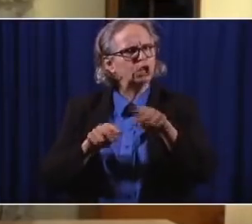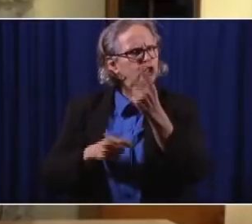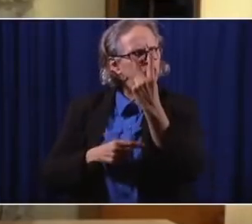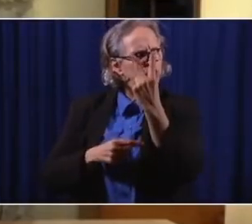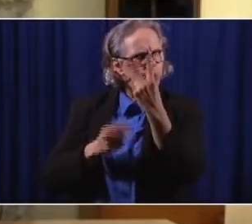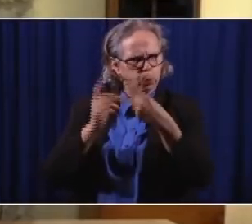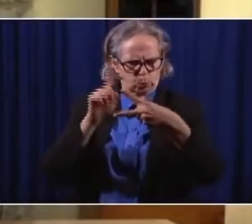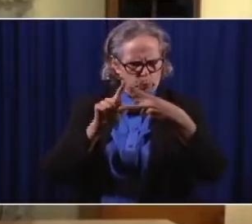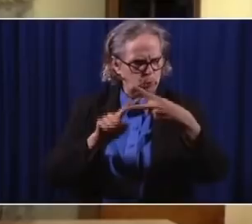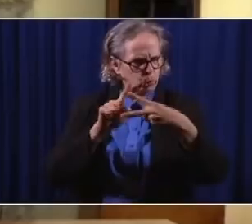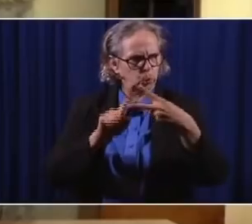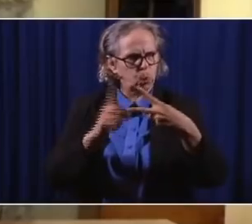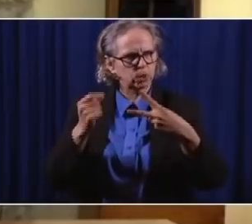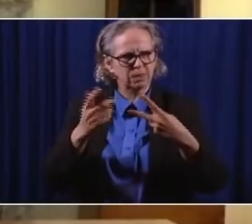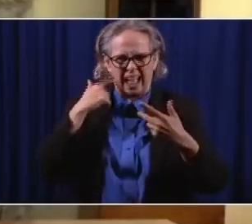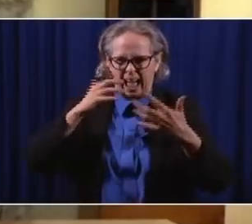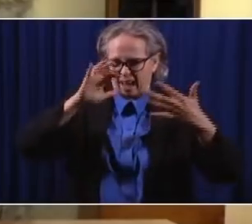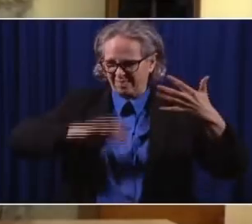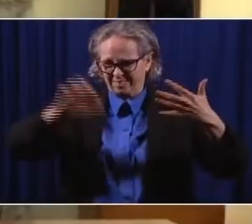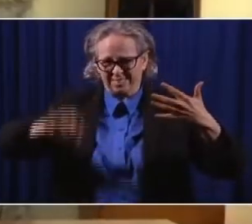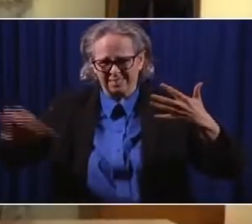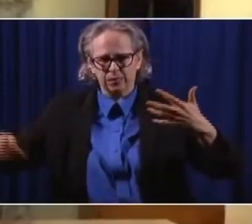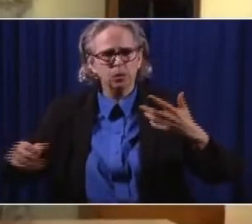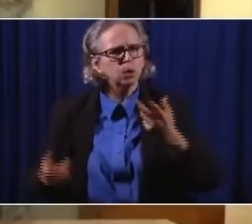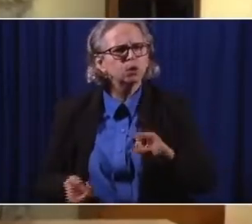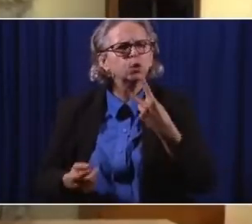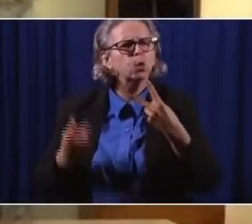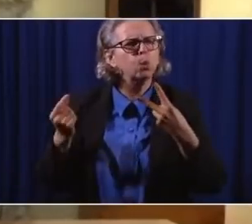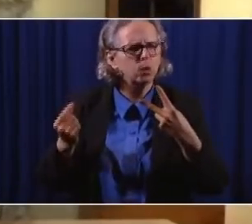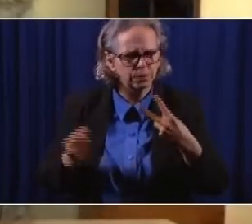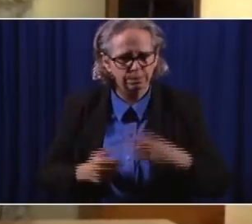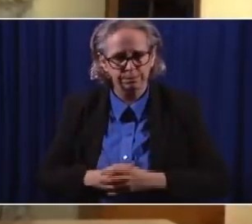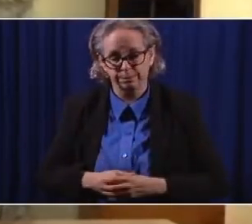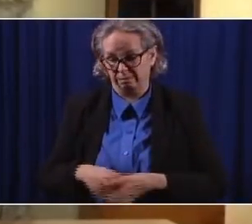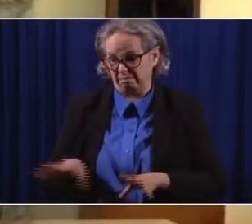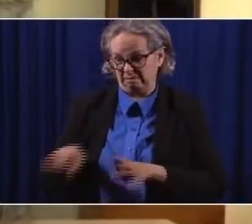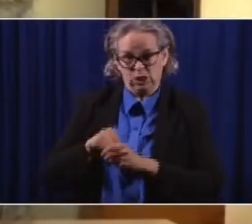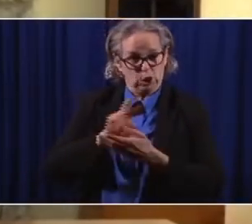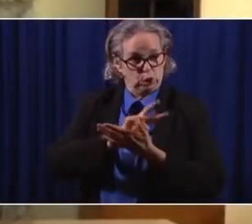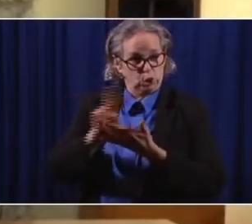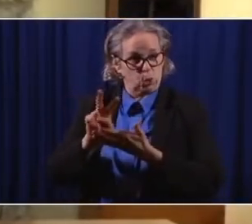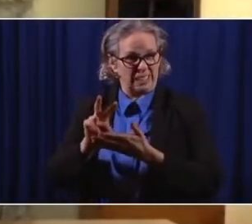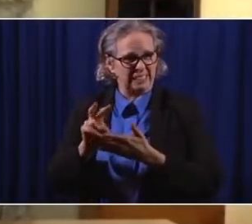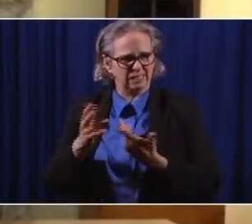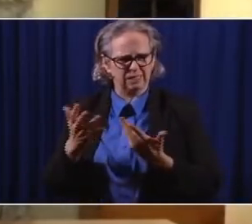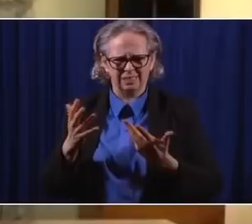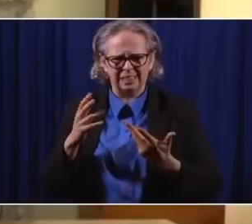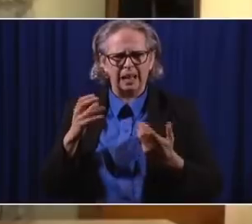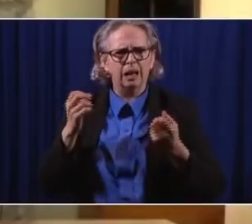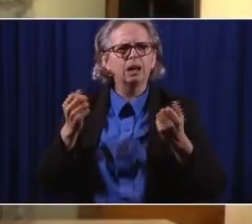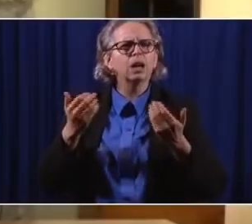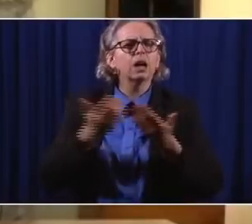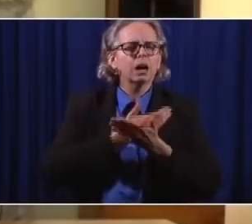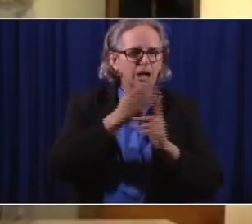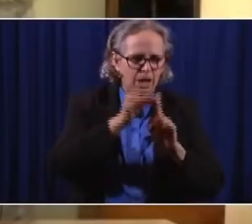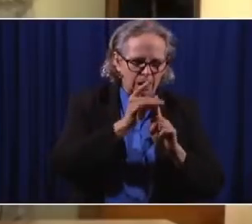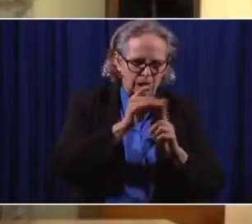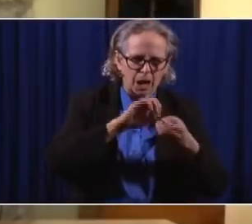last 2 weeks in number of cases per 100,000 population. As you can see,